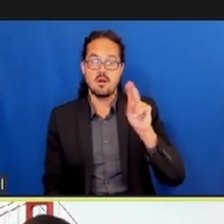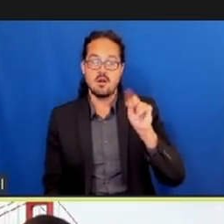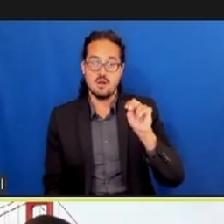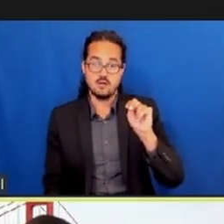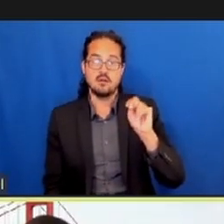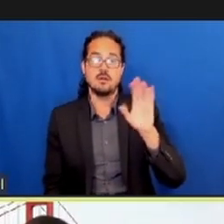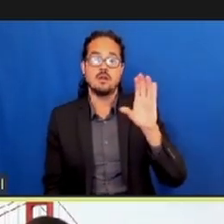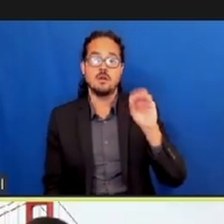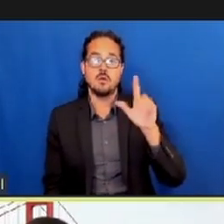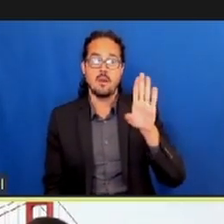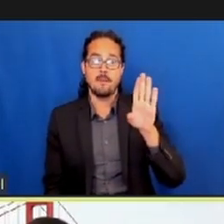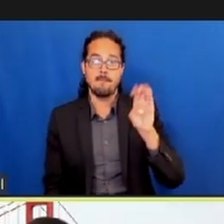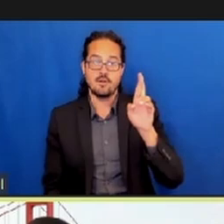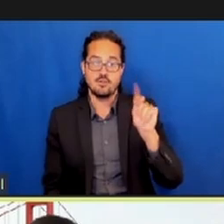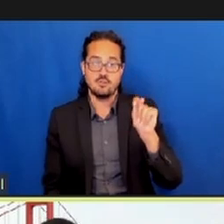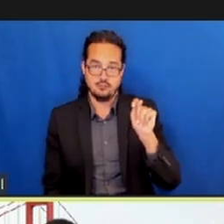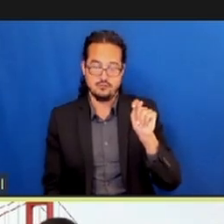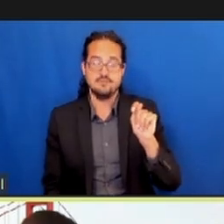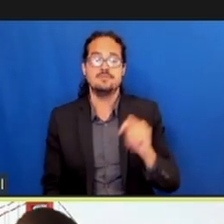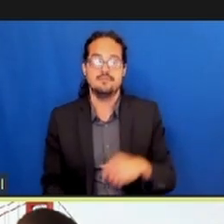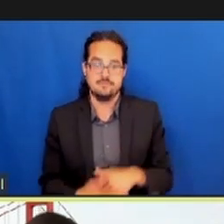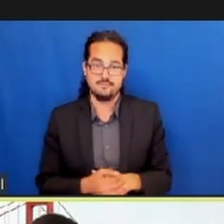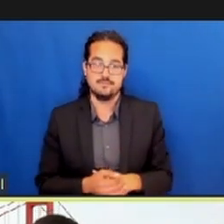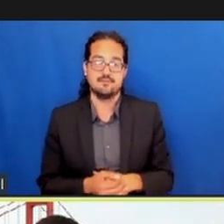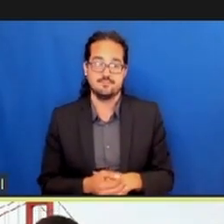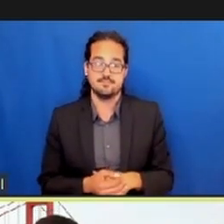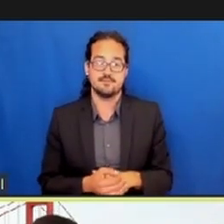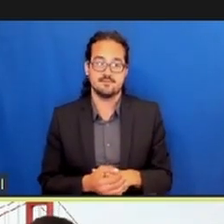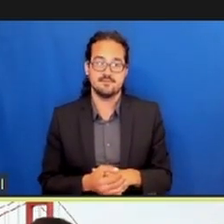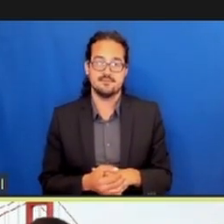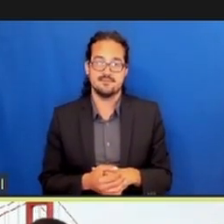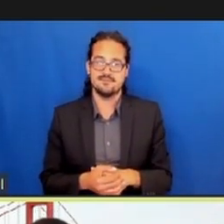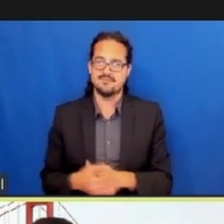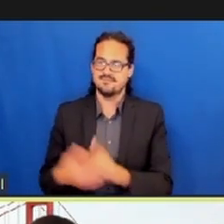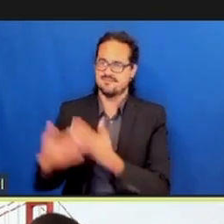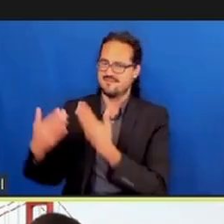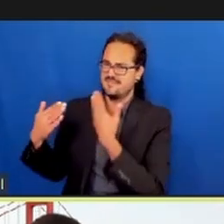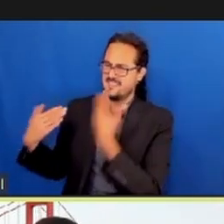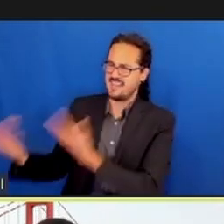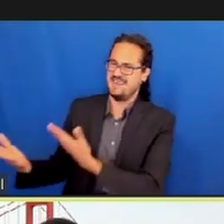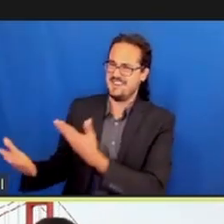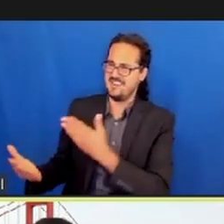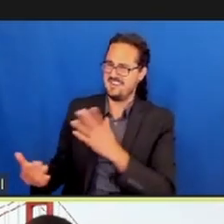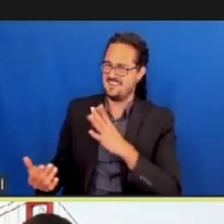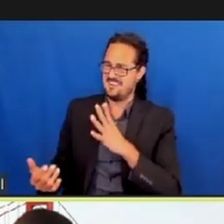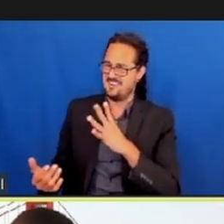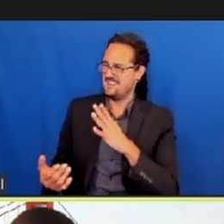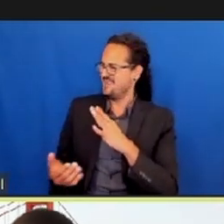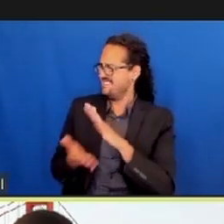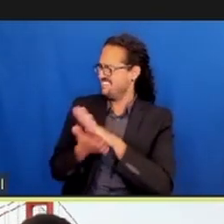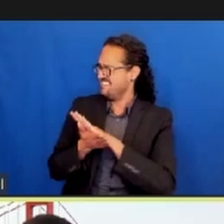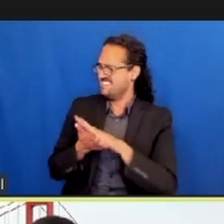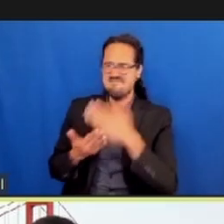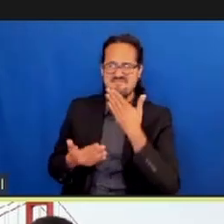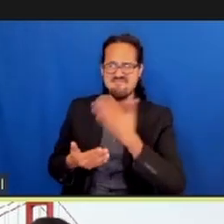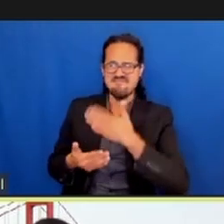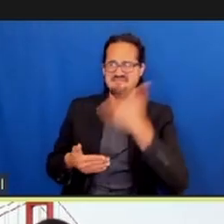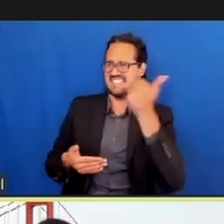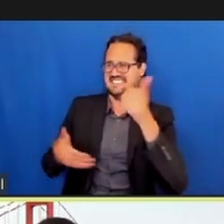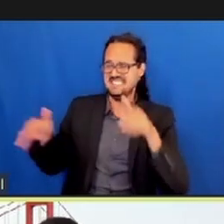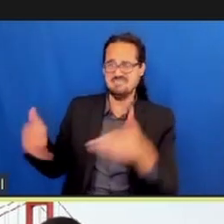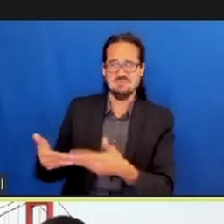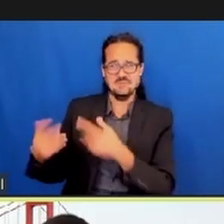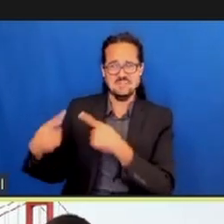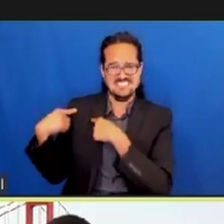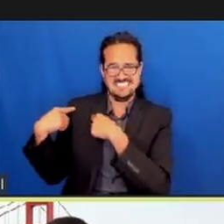Thank you, Lane. And that was the best introduction I've ever heard in my life. So that was great. I'm gonna use it.